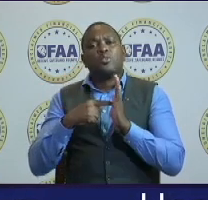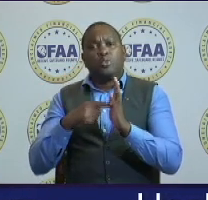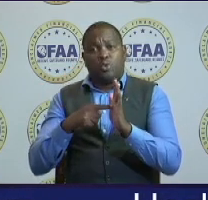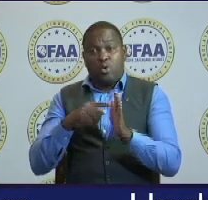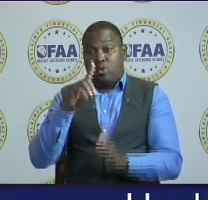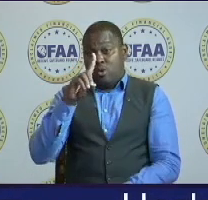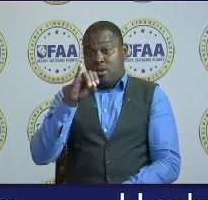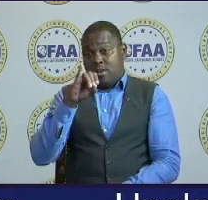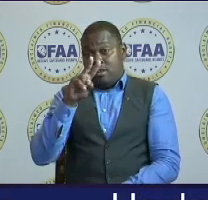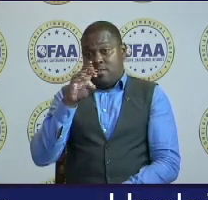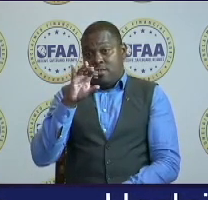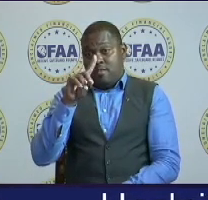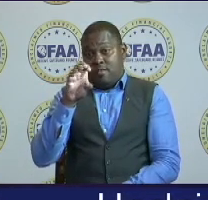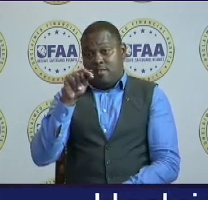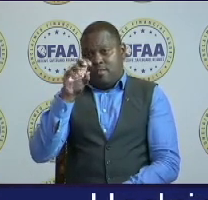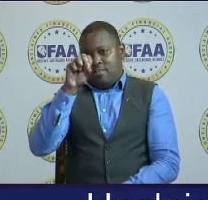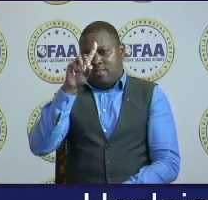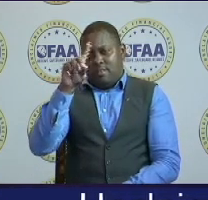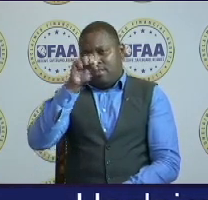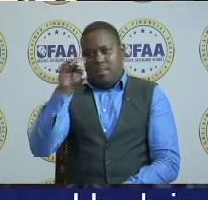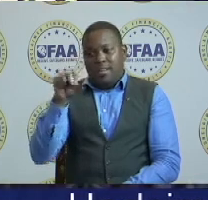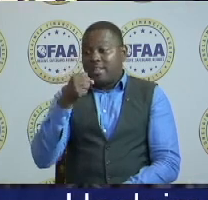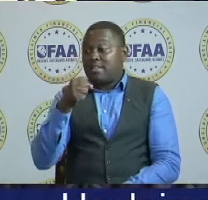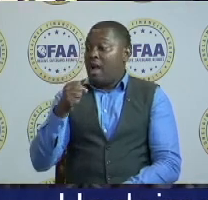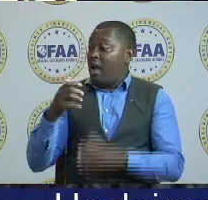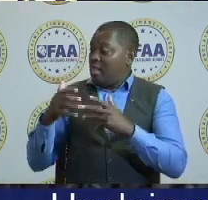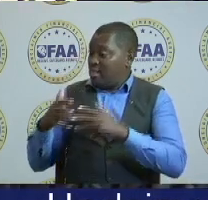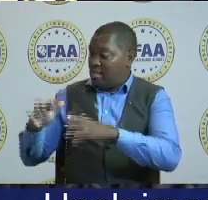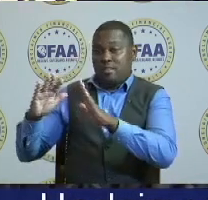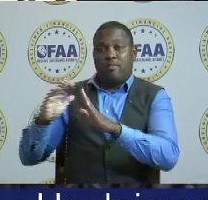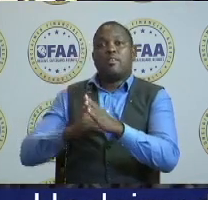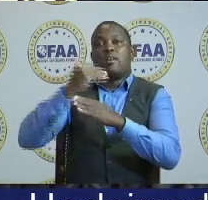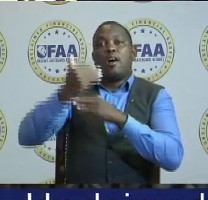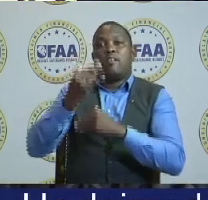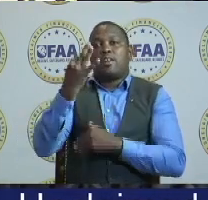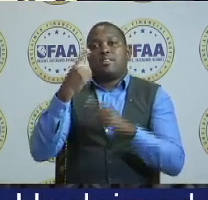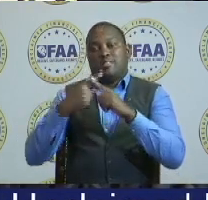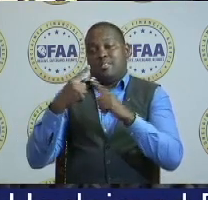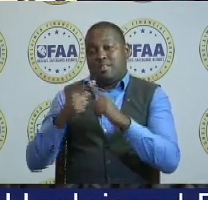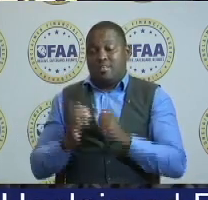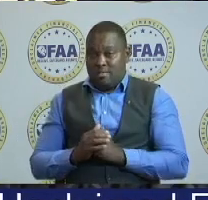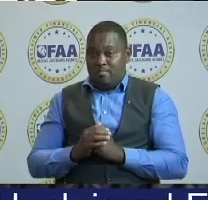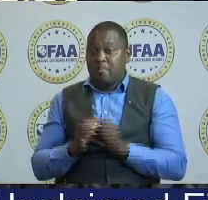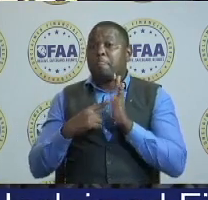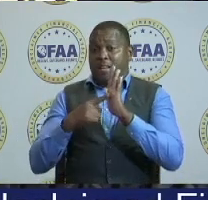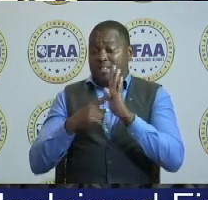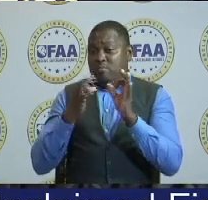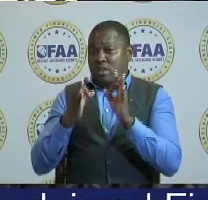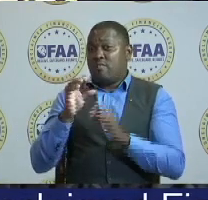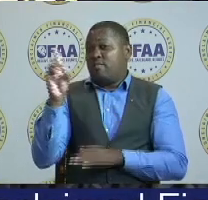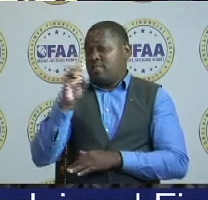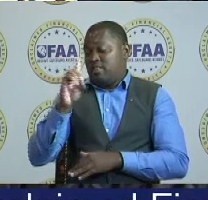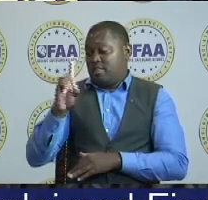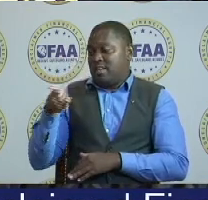dividends become unclaimed after 3 years. For example, the dividends which were payable in the